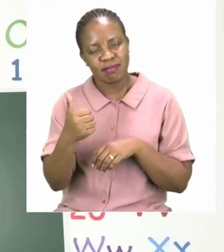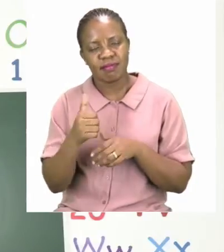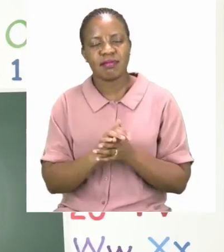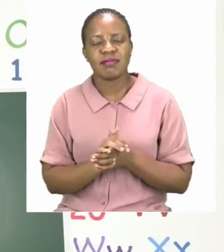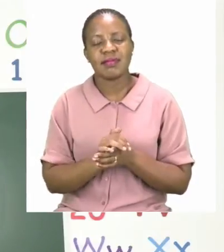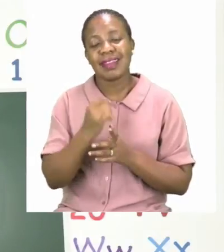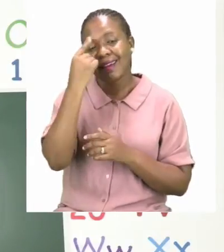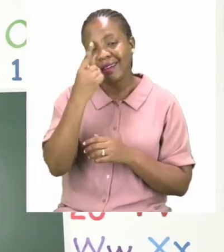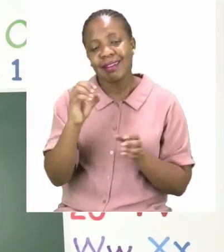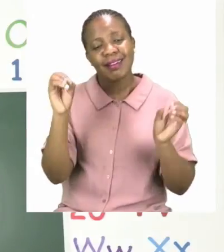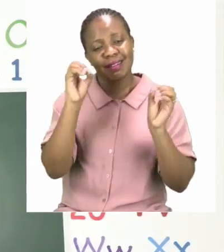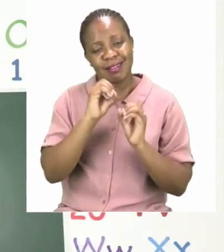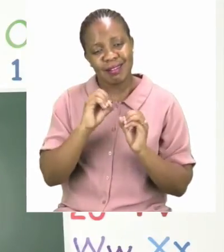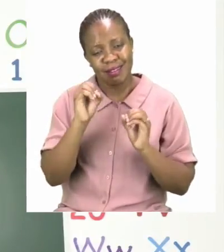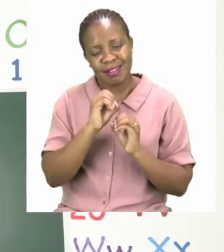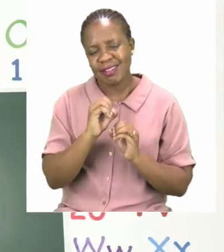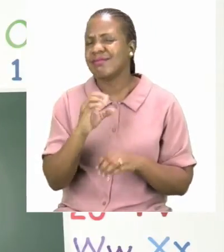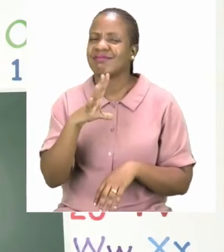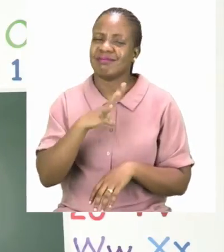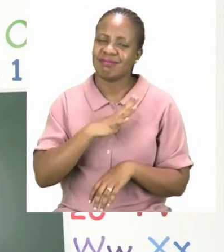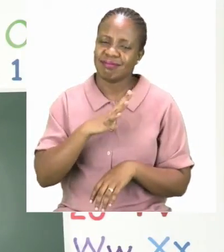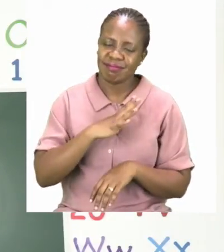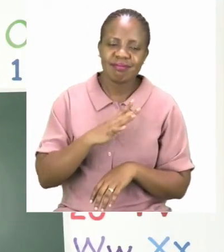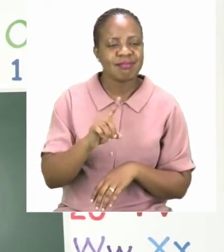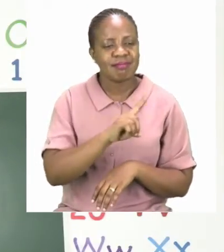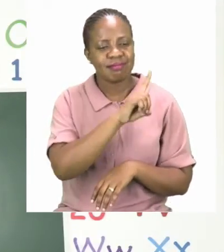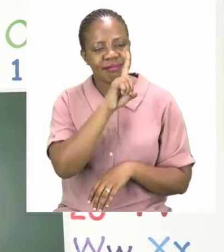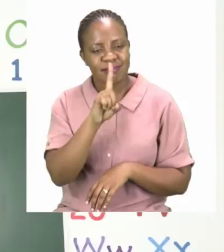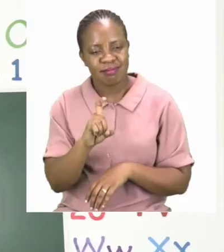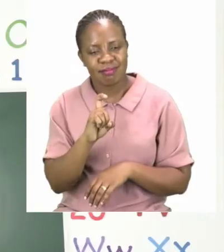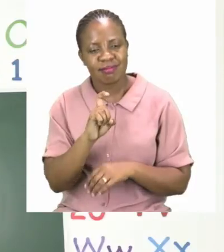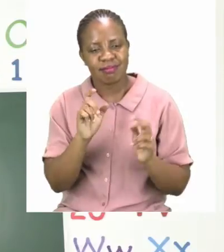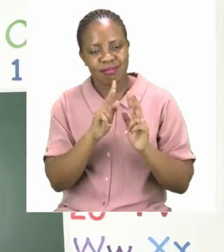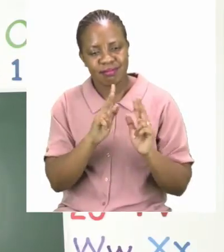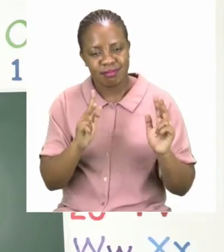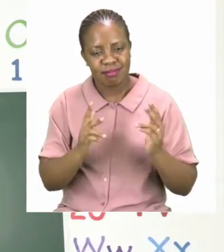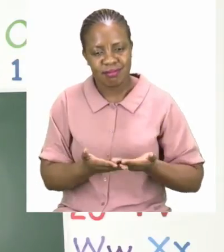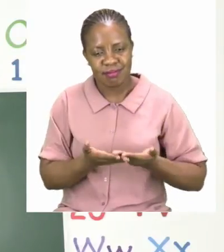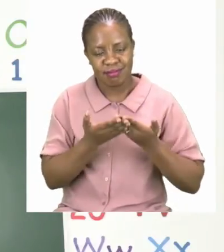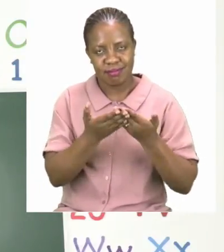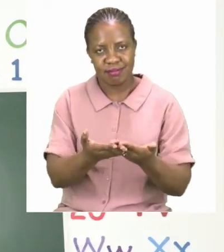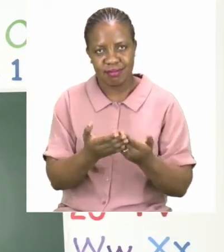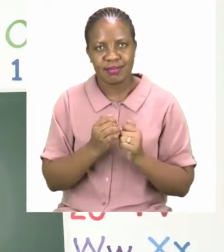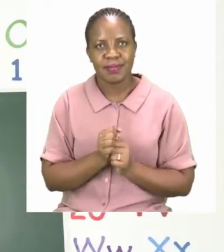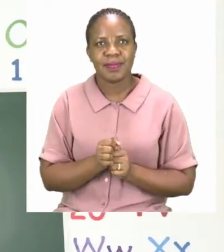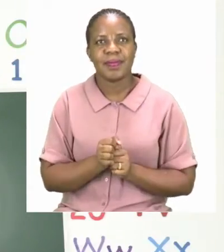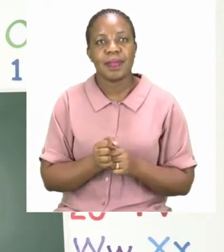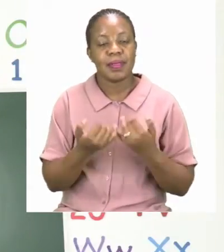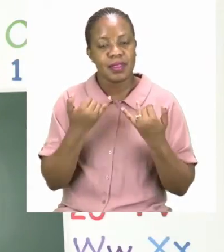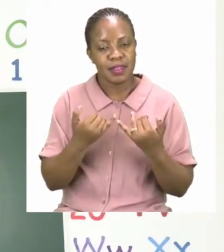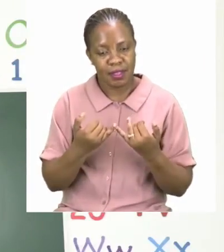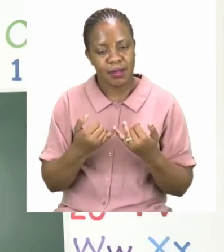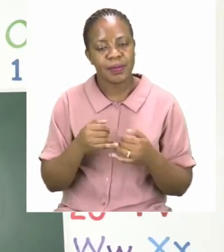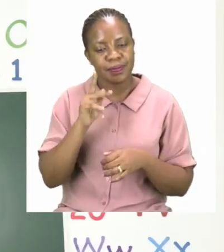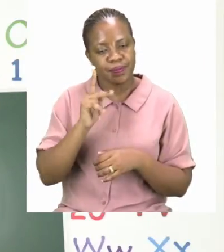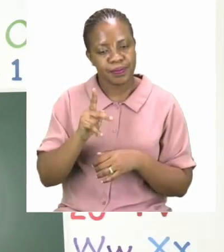understand, it's okay to ask for help. We are going to try and do the next number bond.